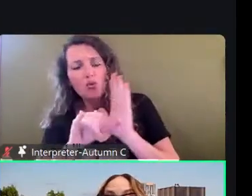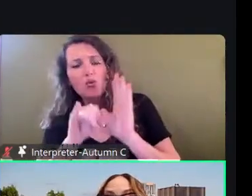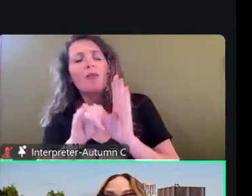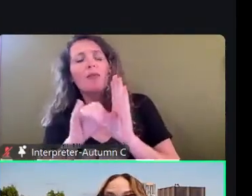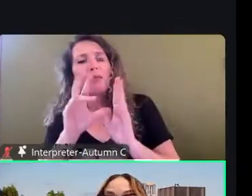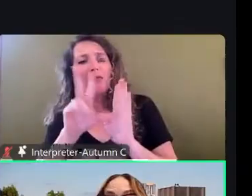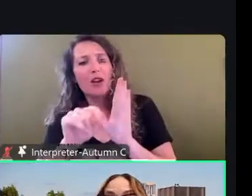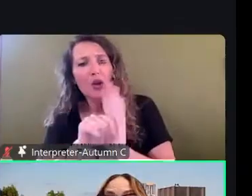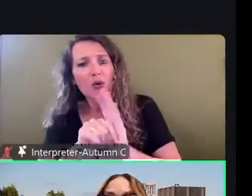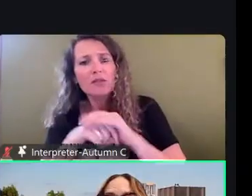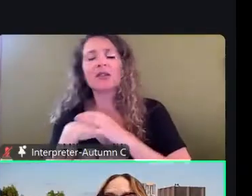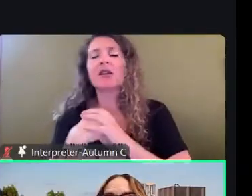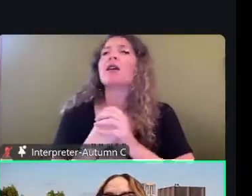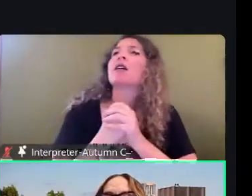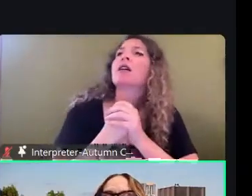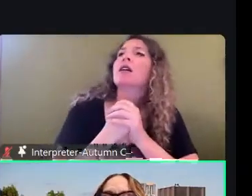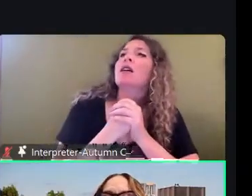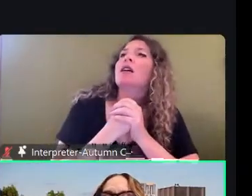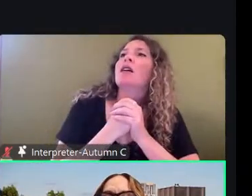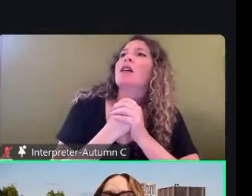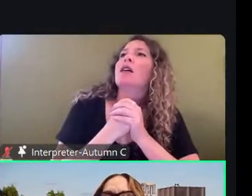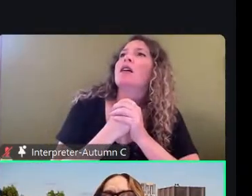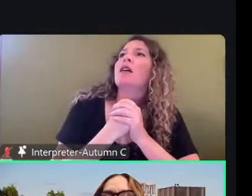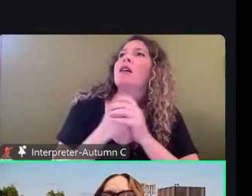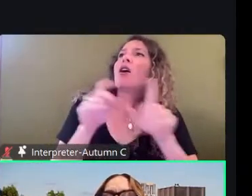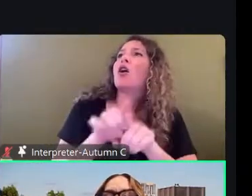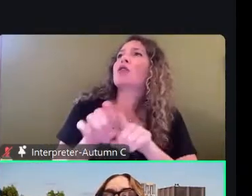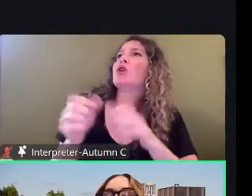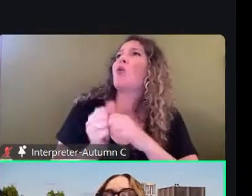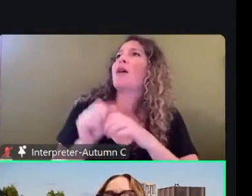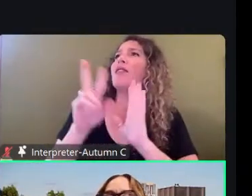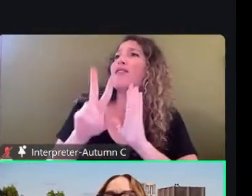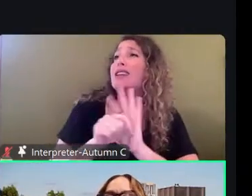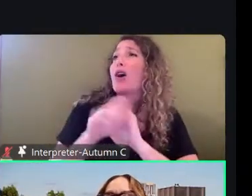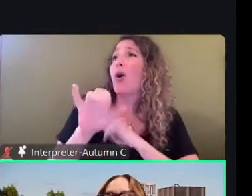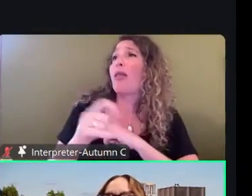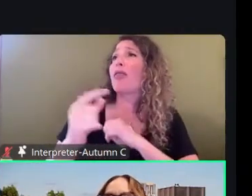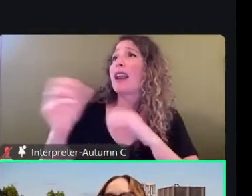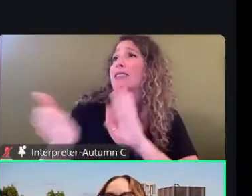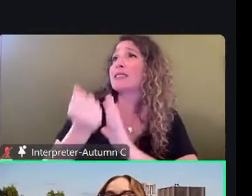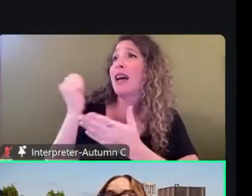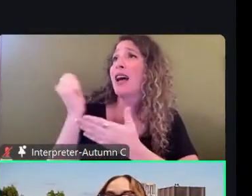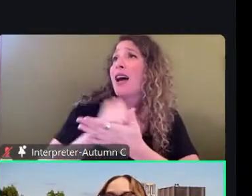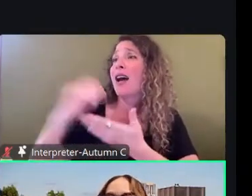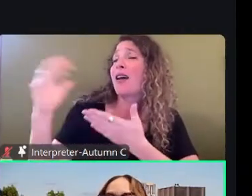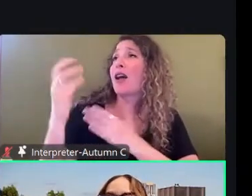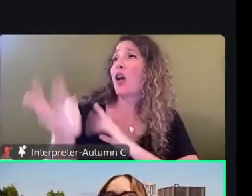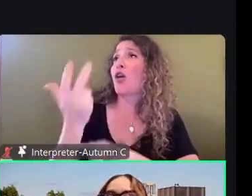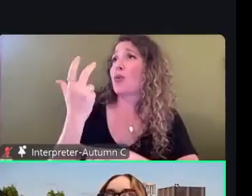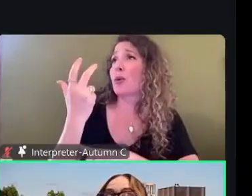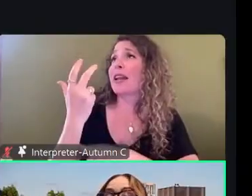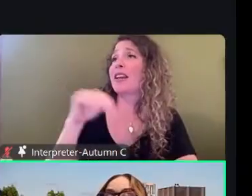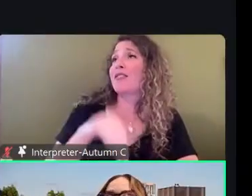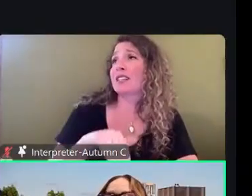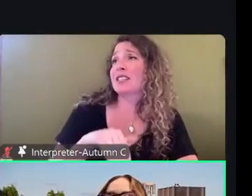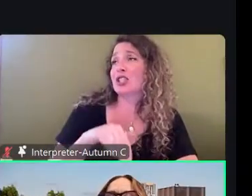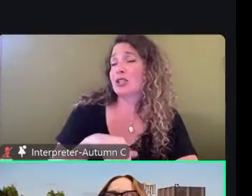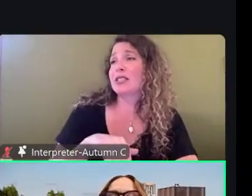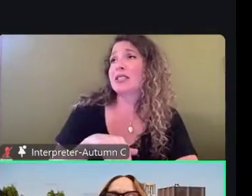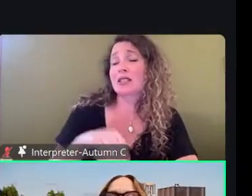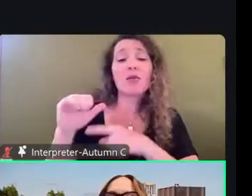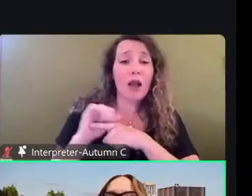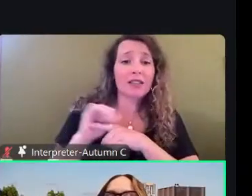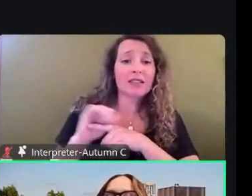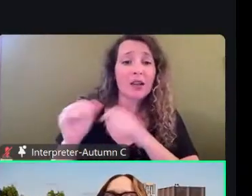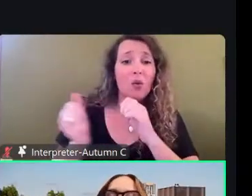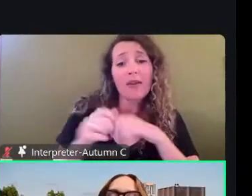model of disability to review, along with a video that has highlighted 3 physicians who are practicing with disability: a